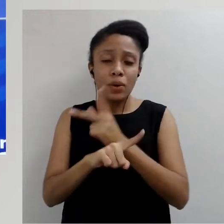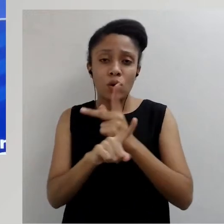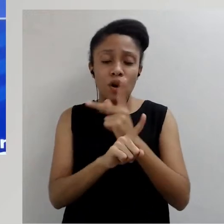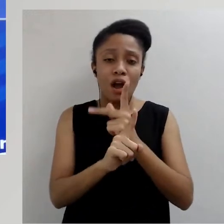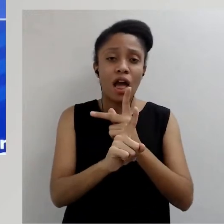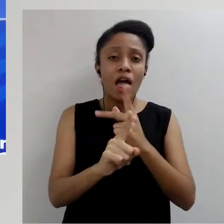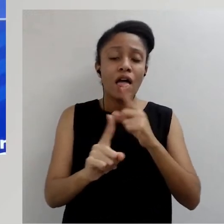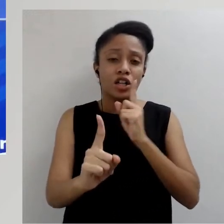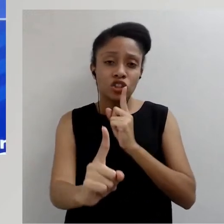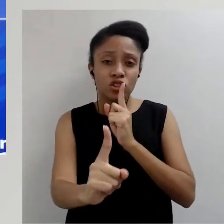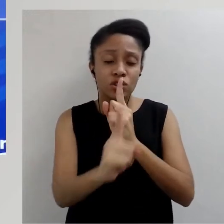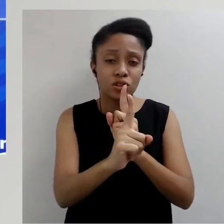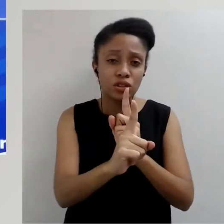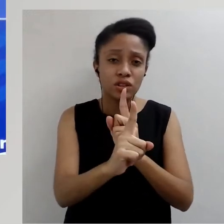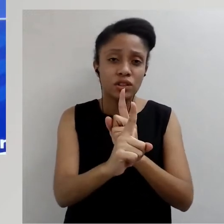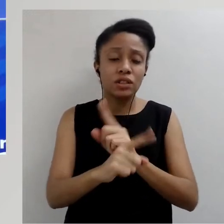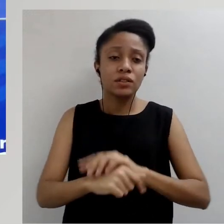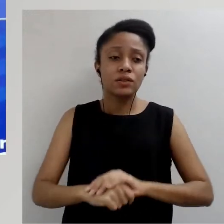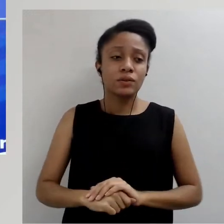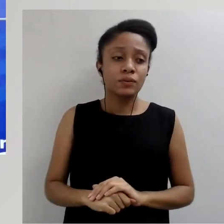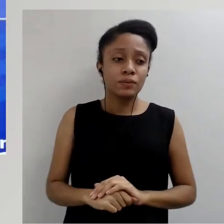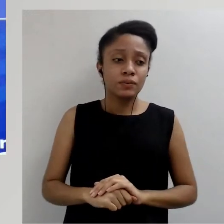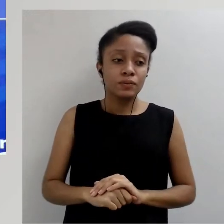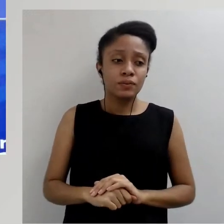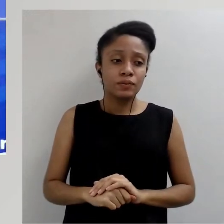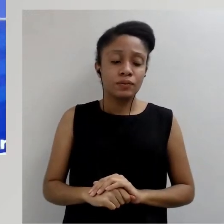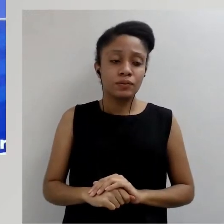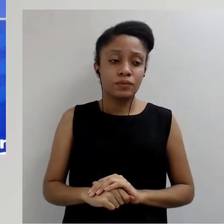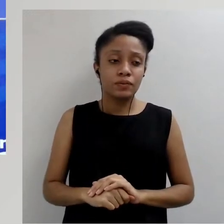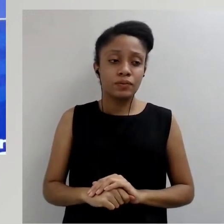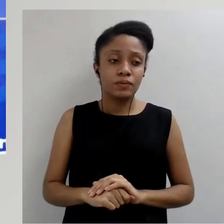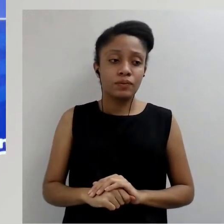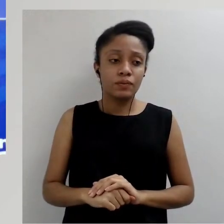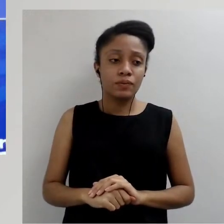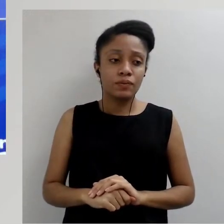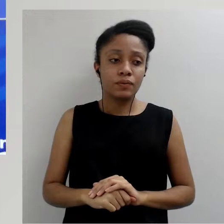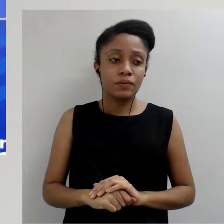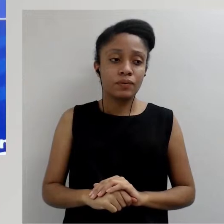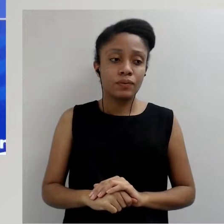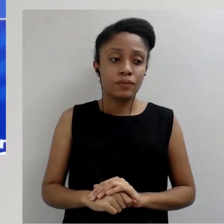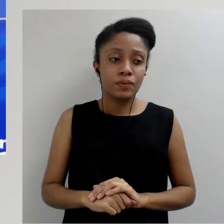have a connection, a direct connection with these partners,